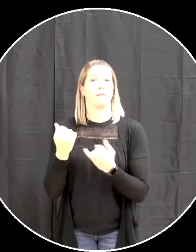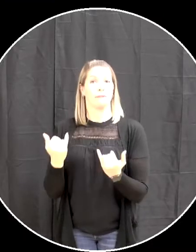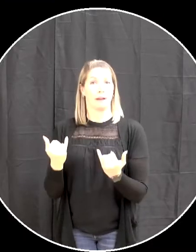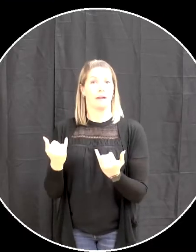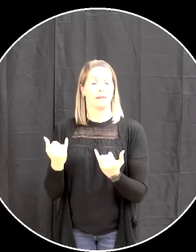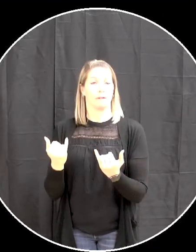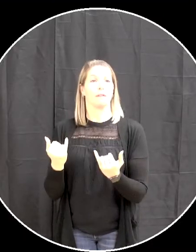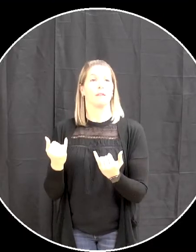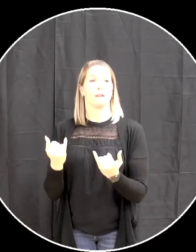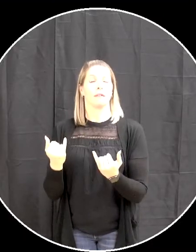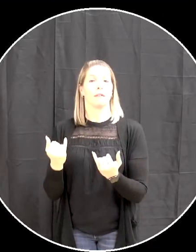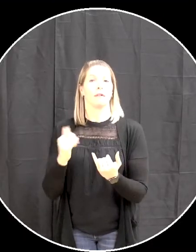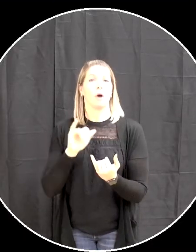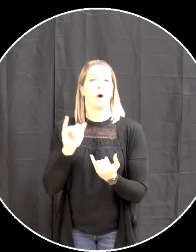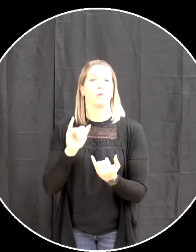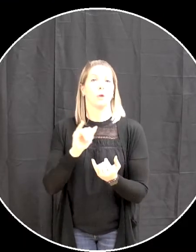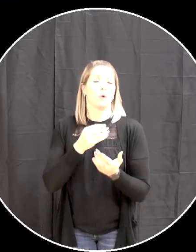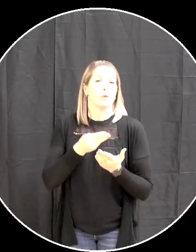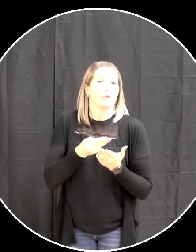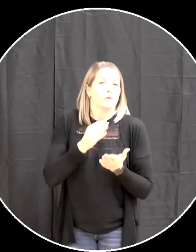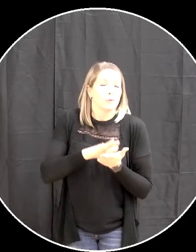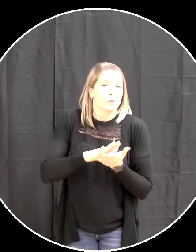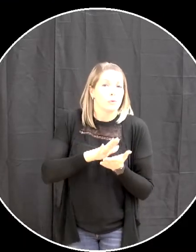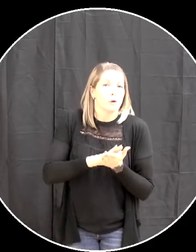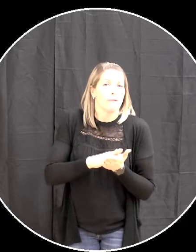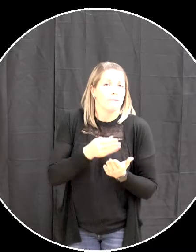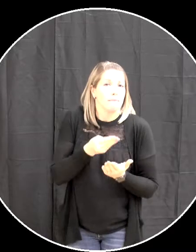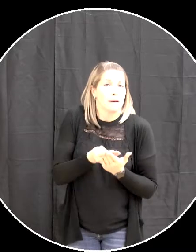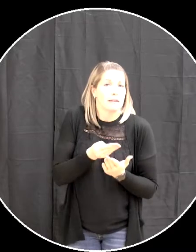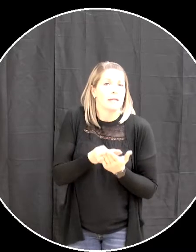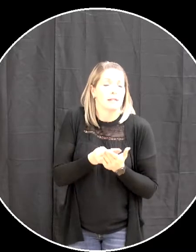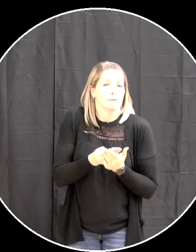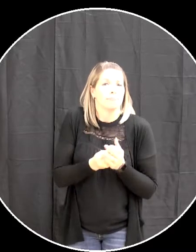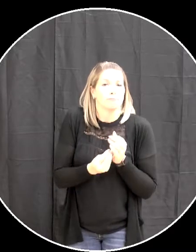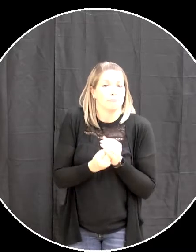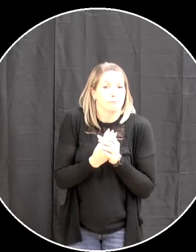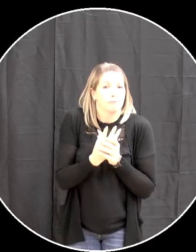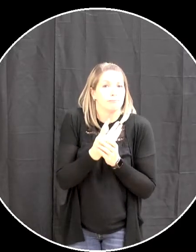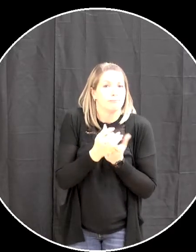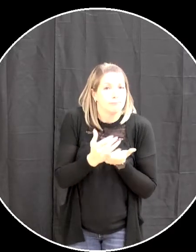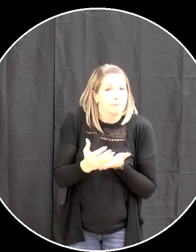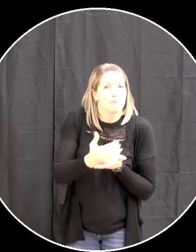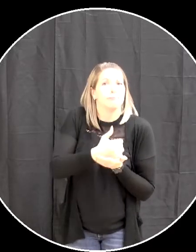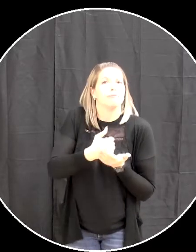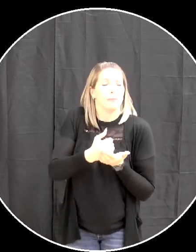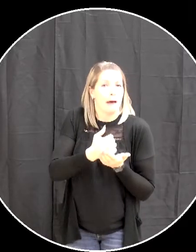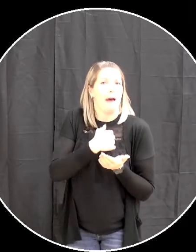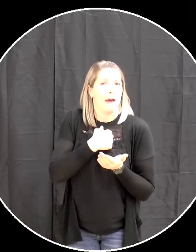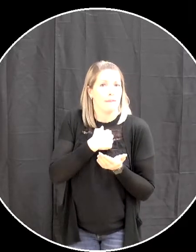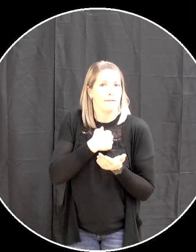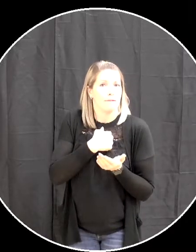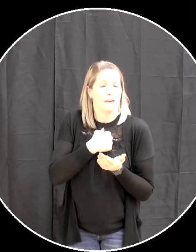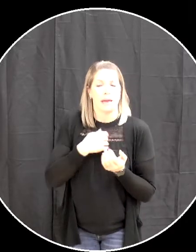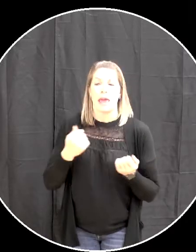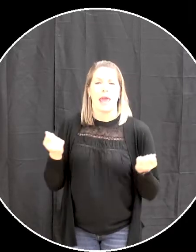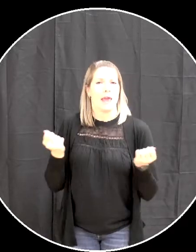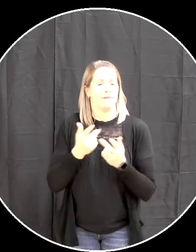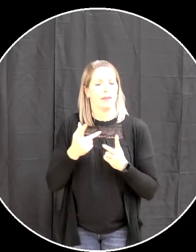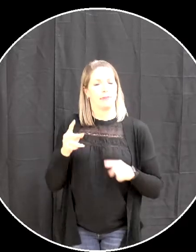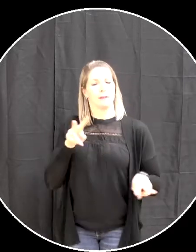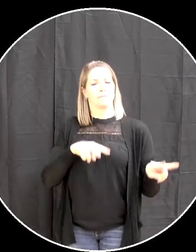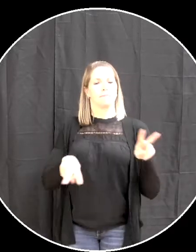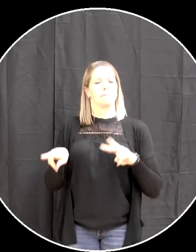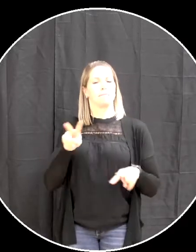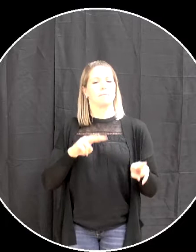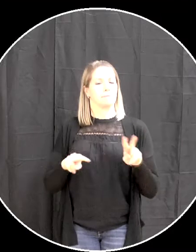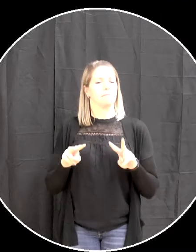also included the school generated funds in the financial statements. This amount is somewhat significant and subjective just given the presentation